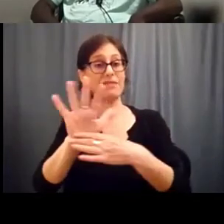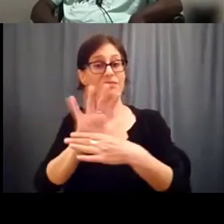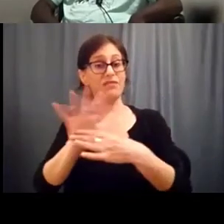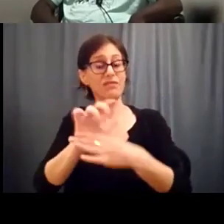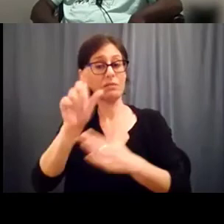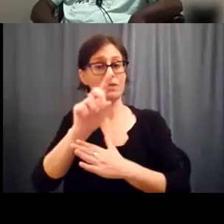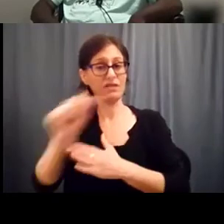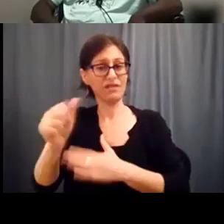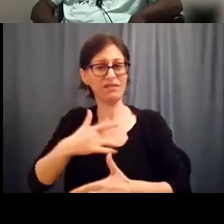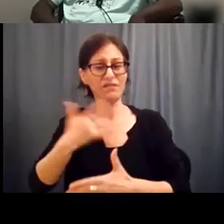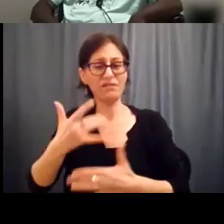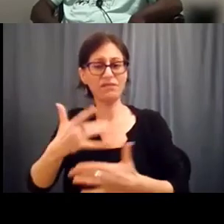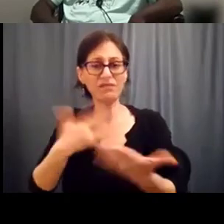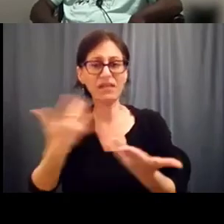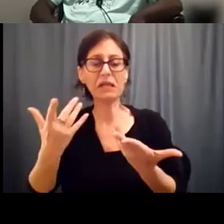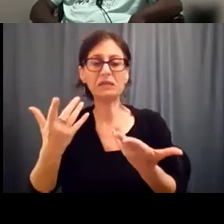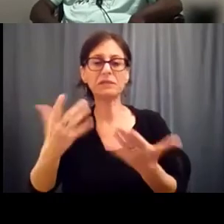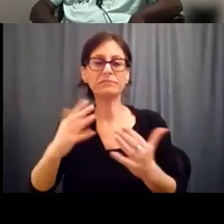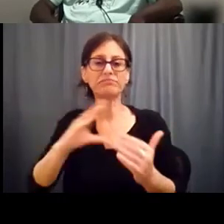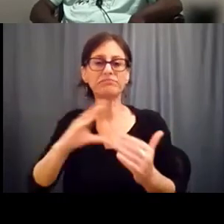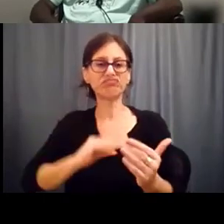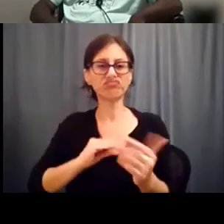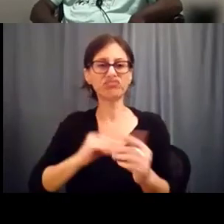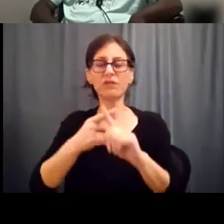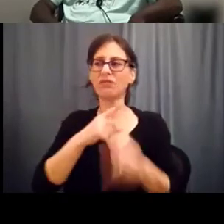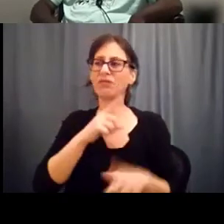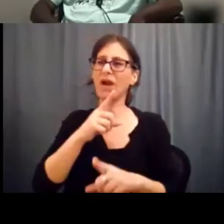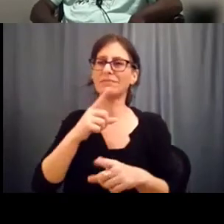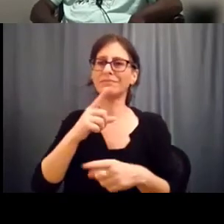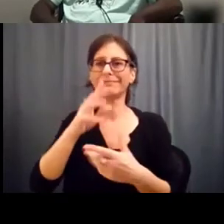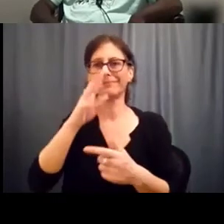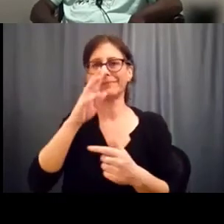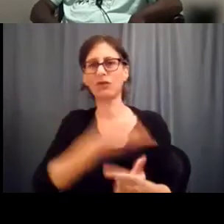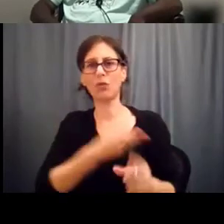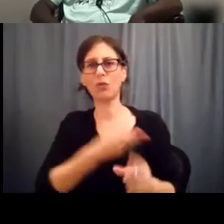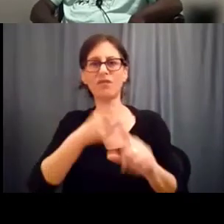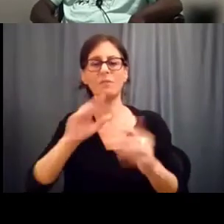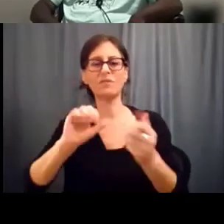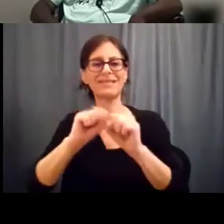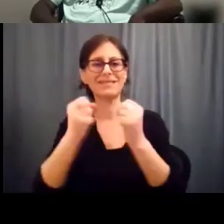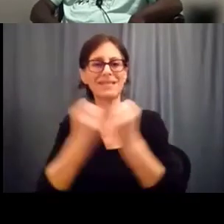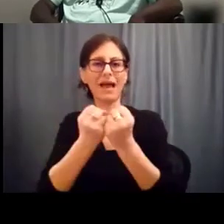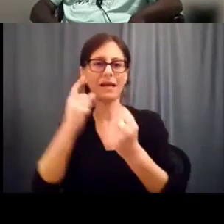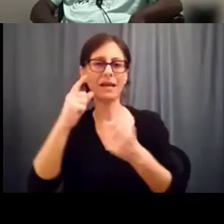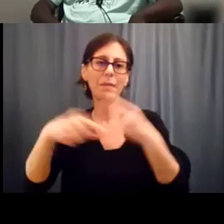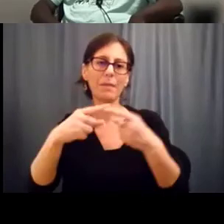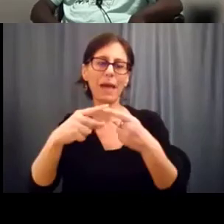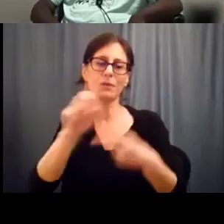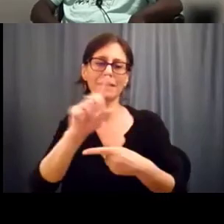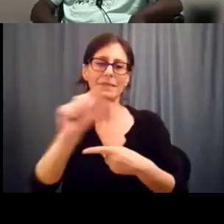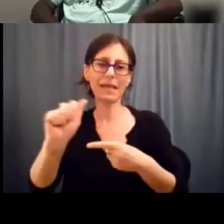by the disregard in society and general towards disabled stories?